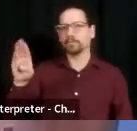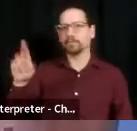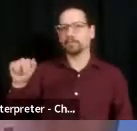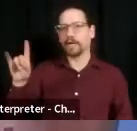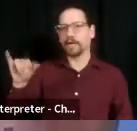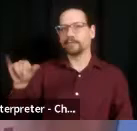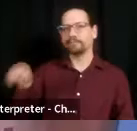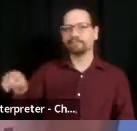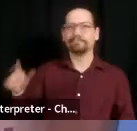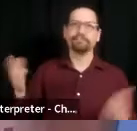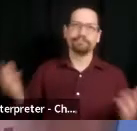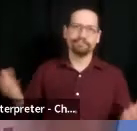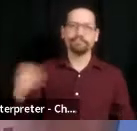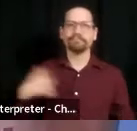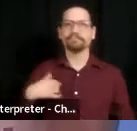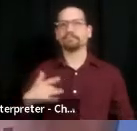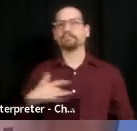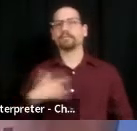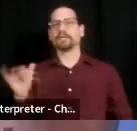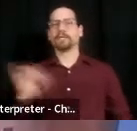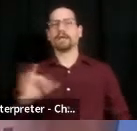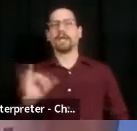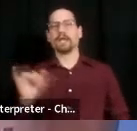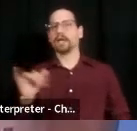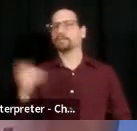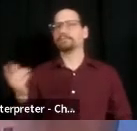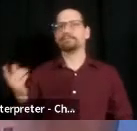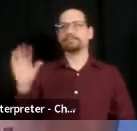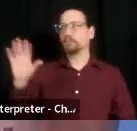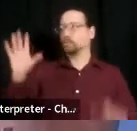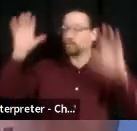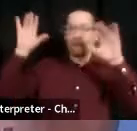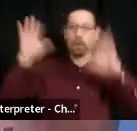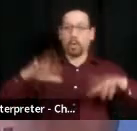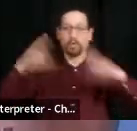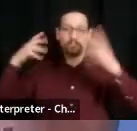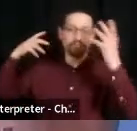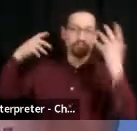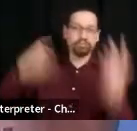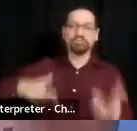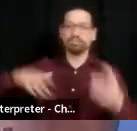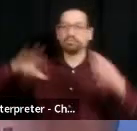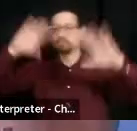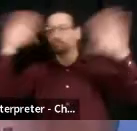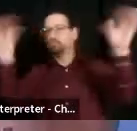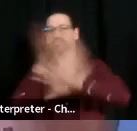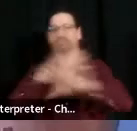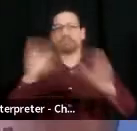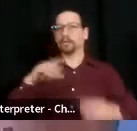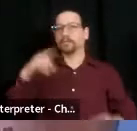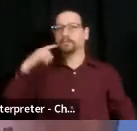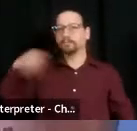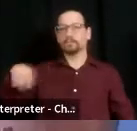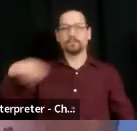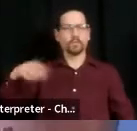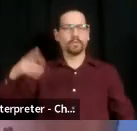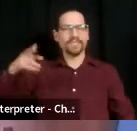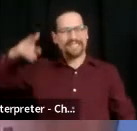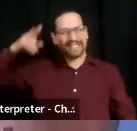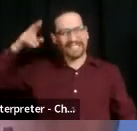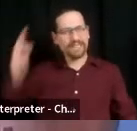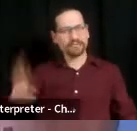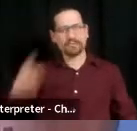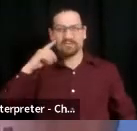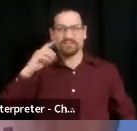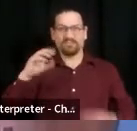probably it will hit very close to the single highest accumulation of snow in 24 hours in the state's history, it's not going to go